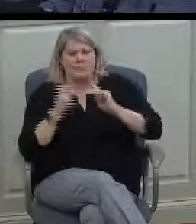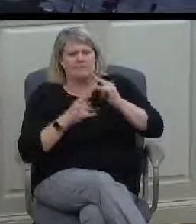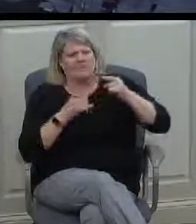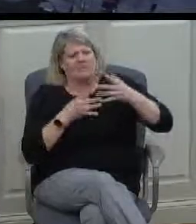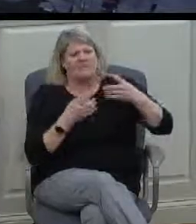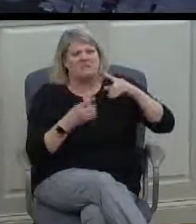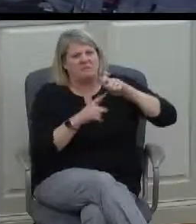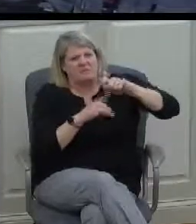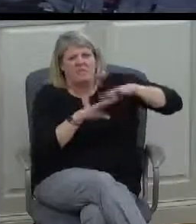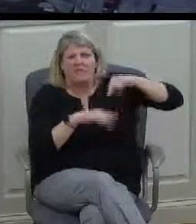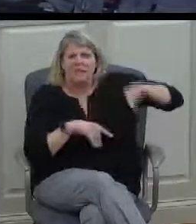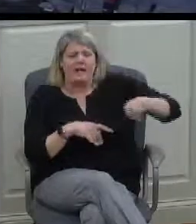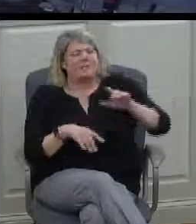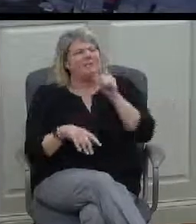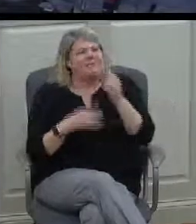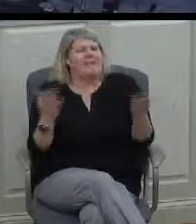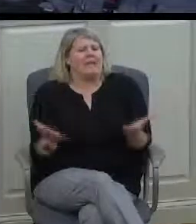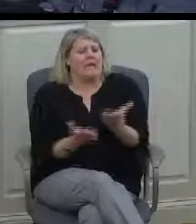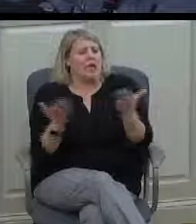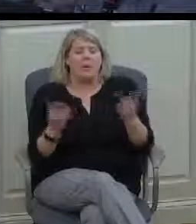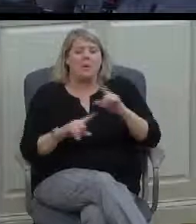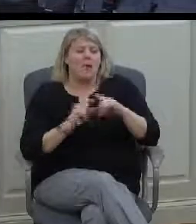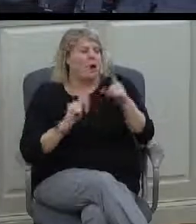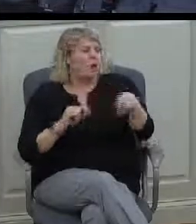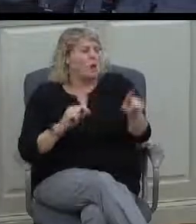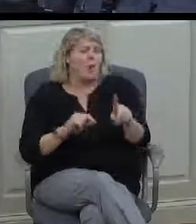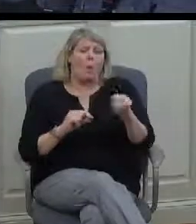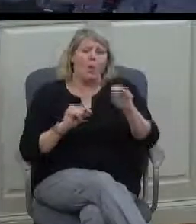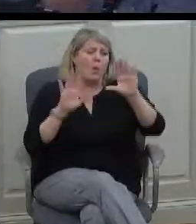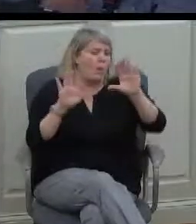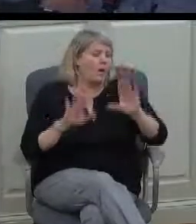But you all do a fantastic job.